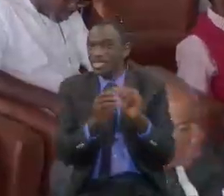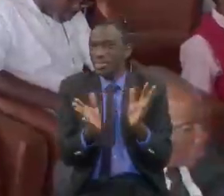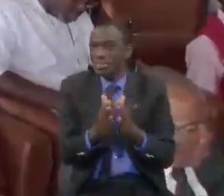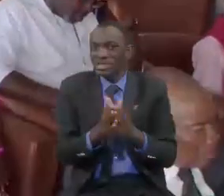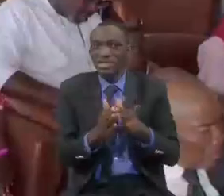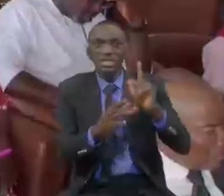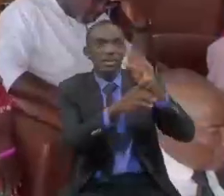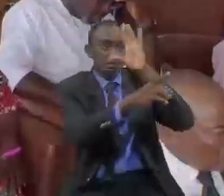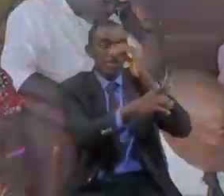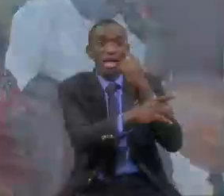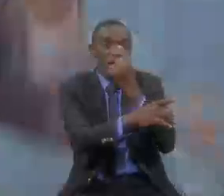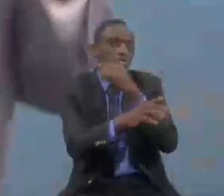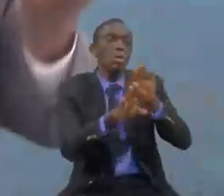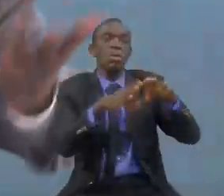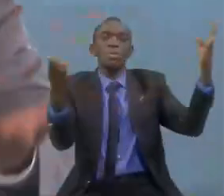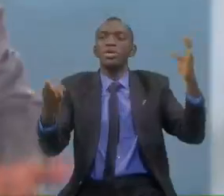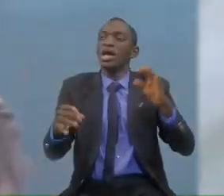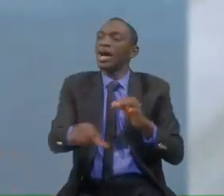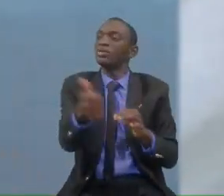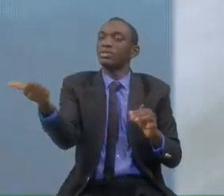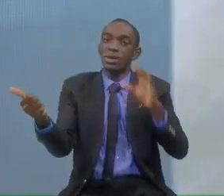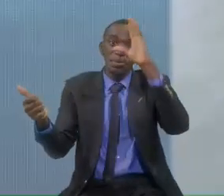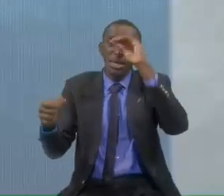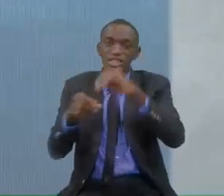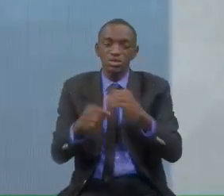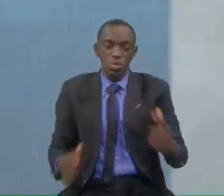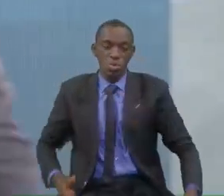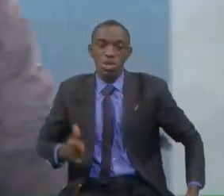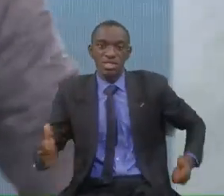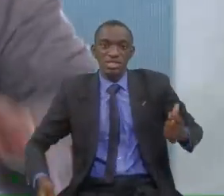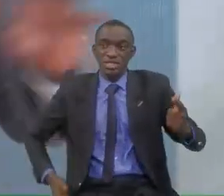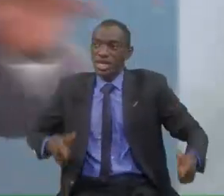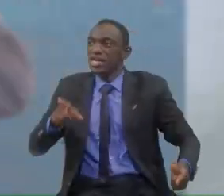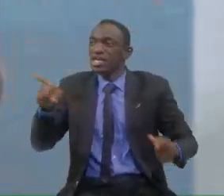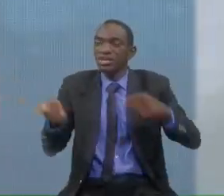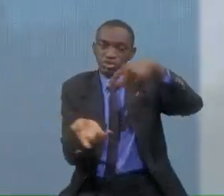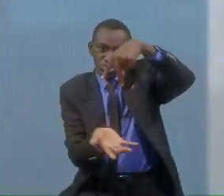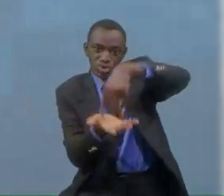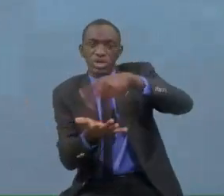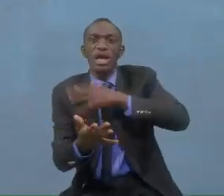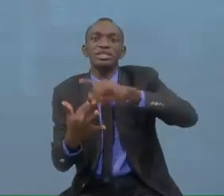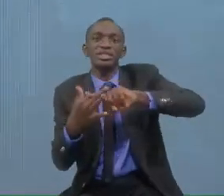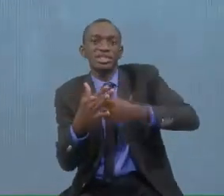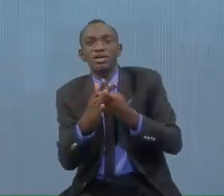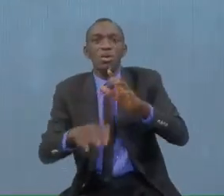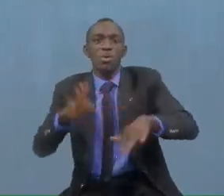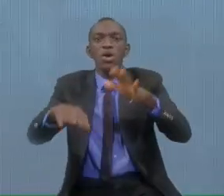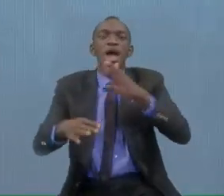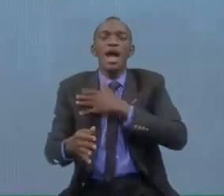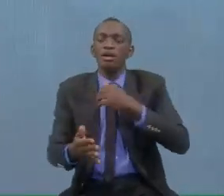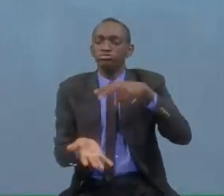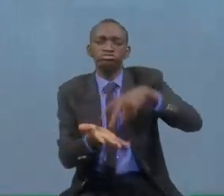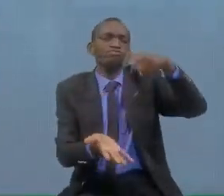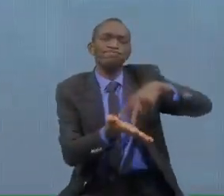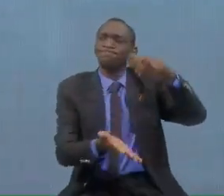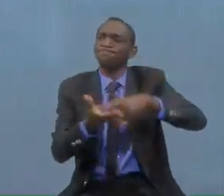one was on wheelchair. He rose up and began to walk. And jubilation everywhere.